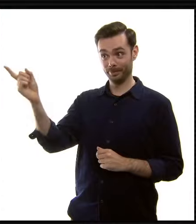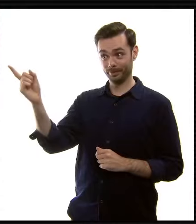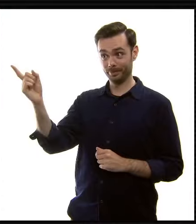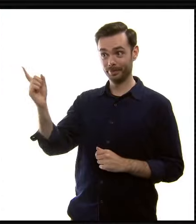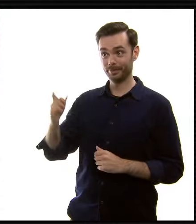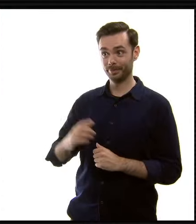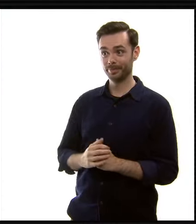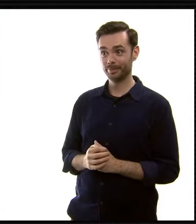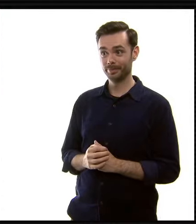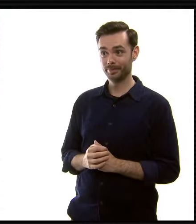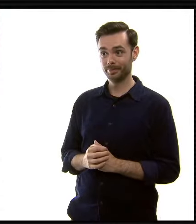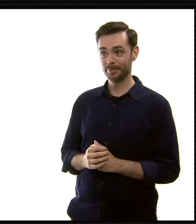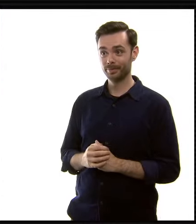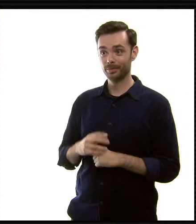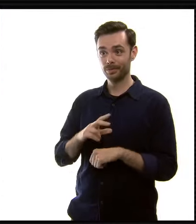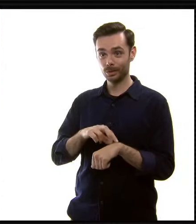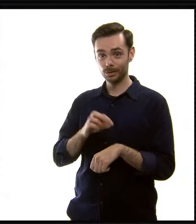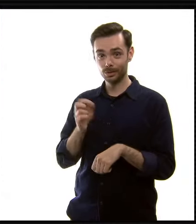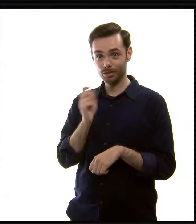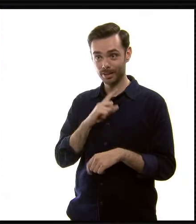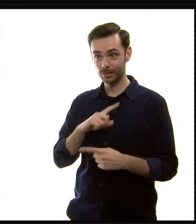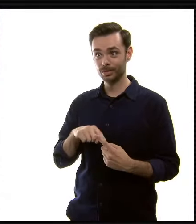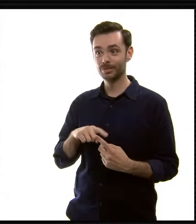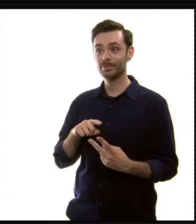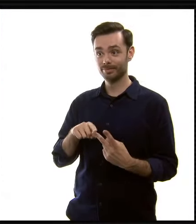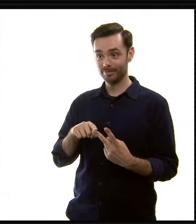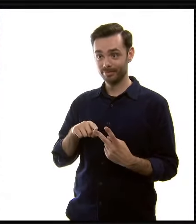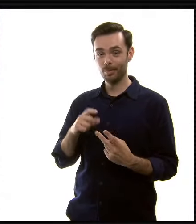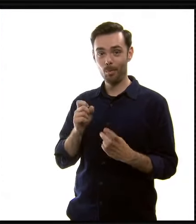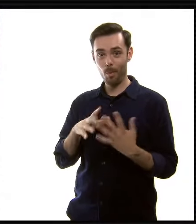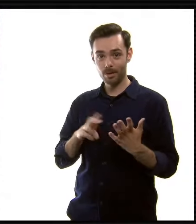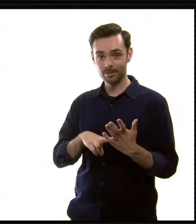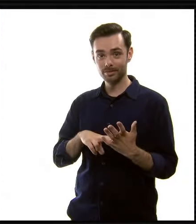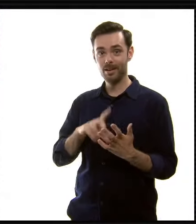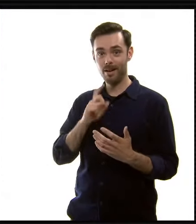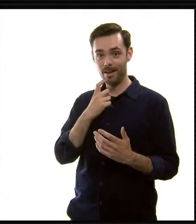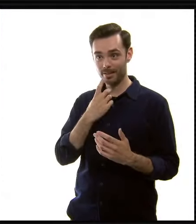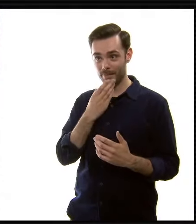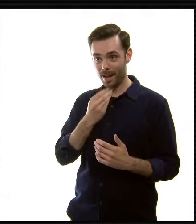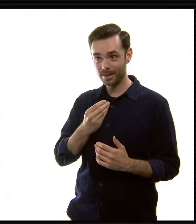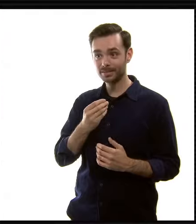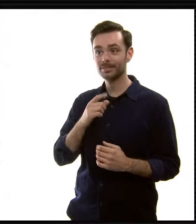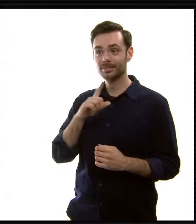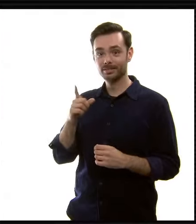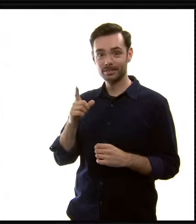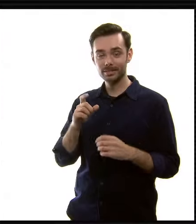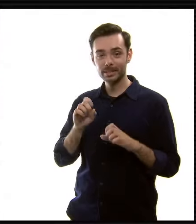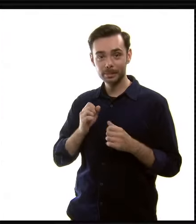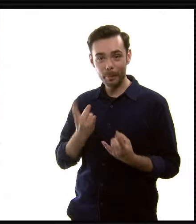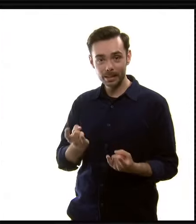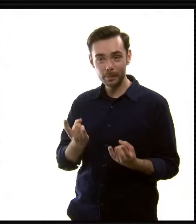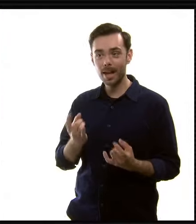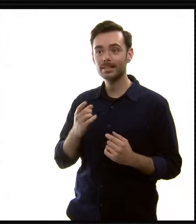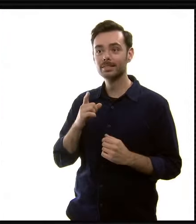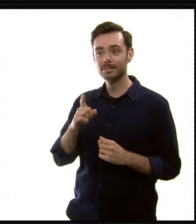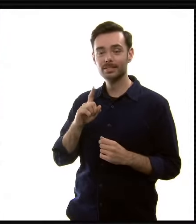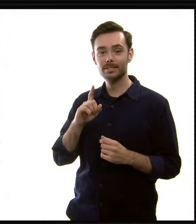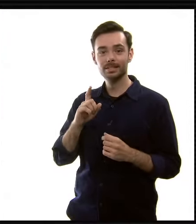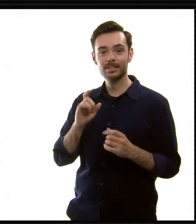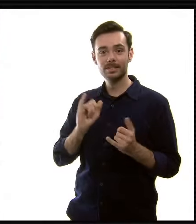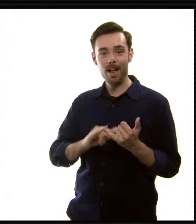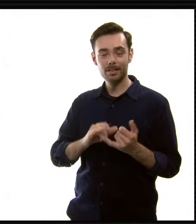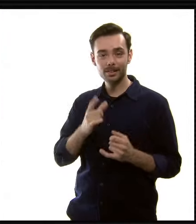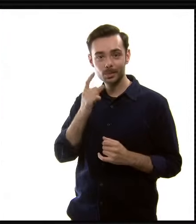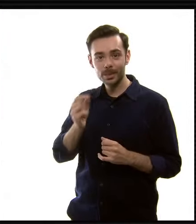got Doctor Strange, Wong, Iron Man, Spider-Man, Ebony Maw, the Scarlet Witch, Master Mordo, Dead Strange,